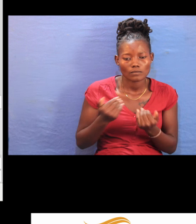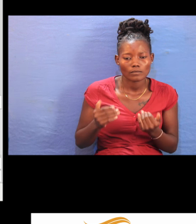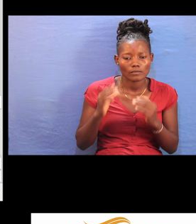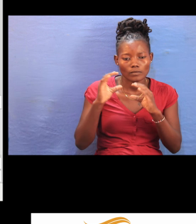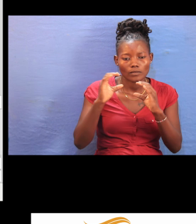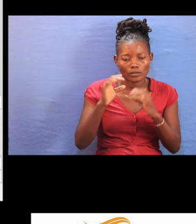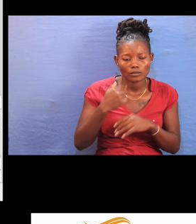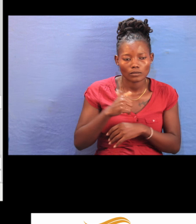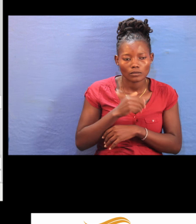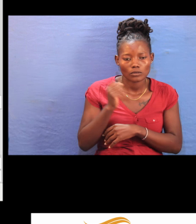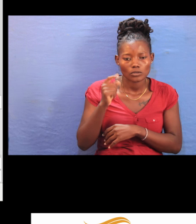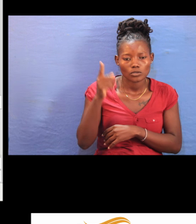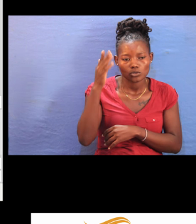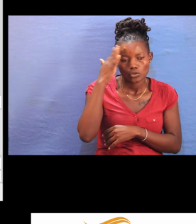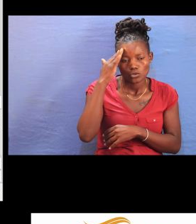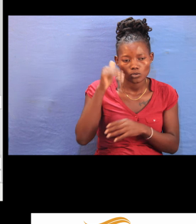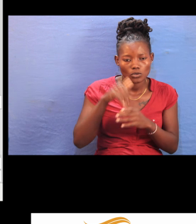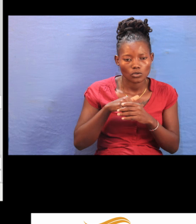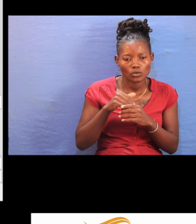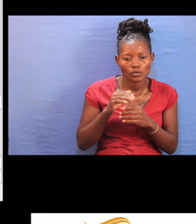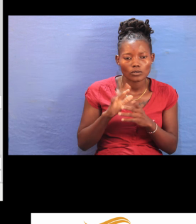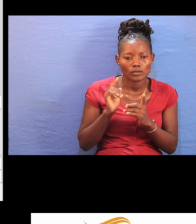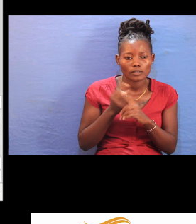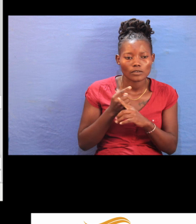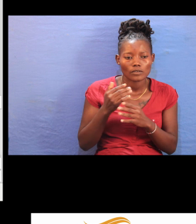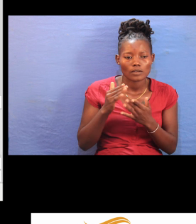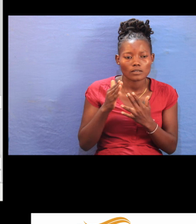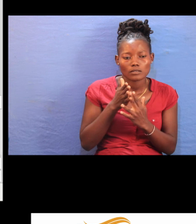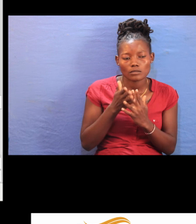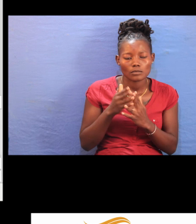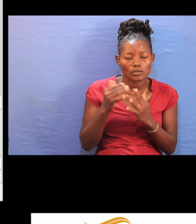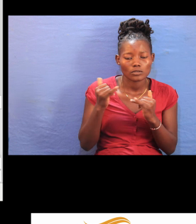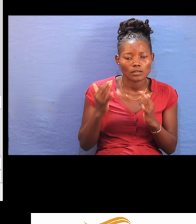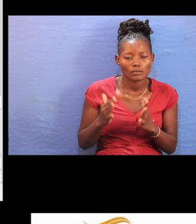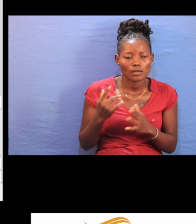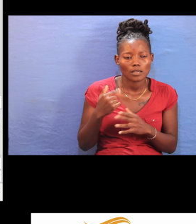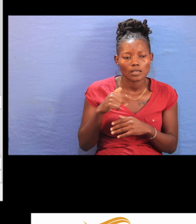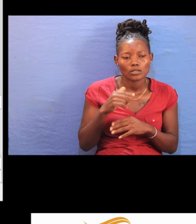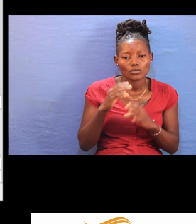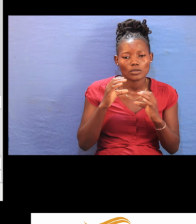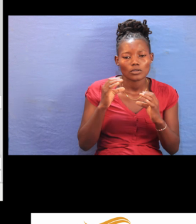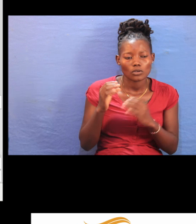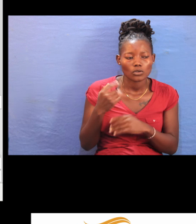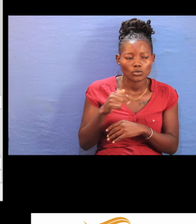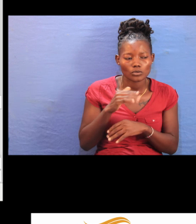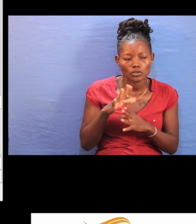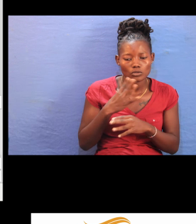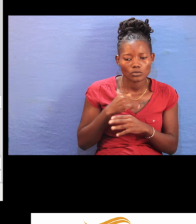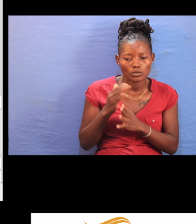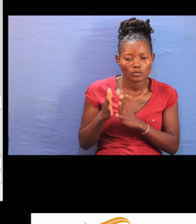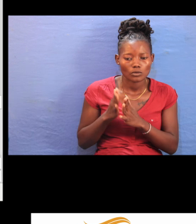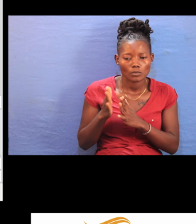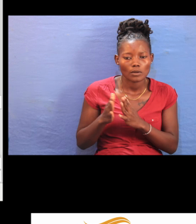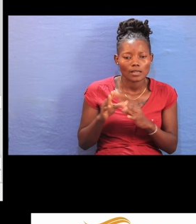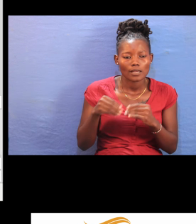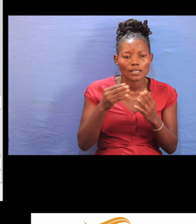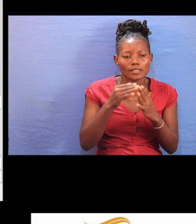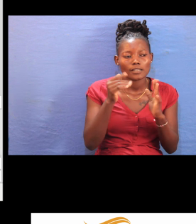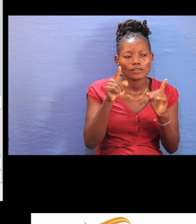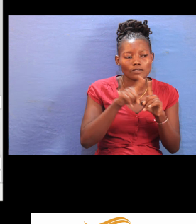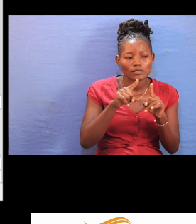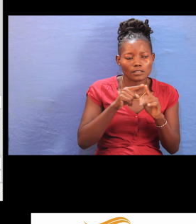we need to realize individual differences with the athletes we coach. So we don't want to set the same goals for all the athletes we coach. We could